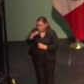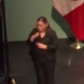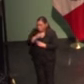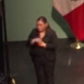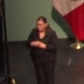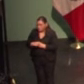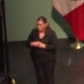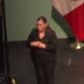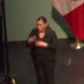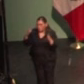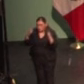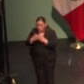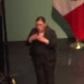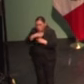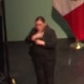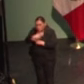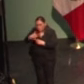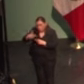feel safe.